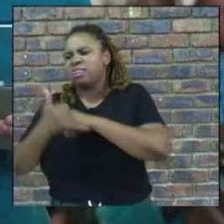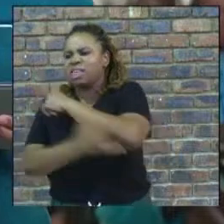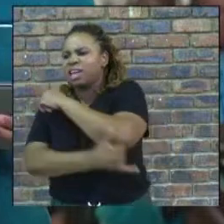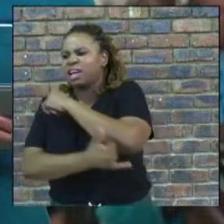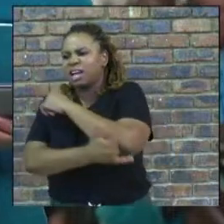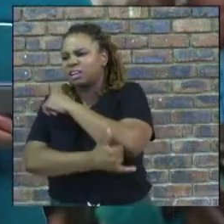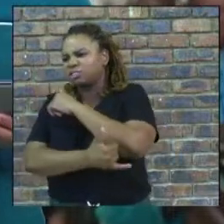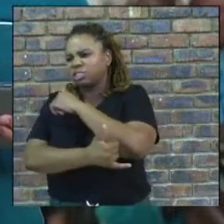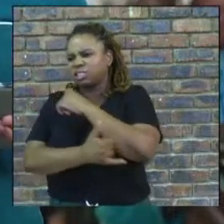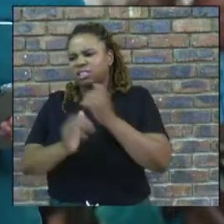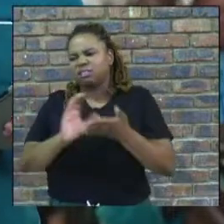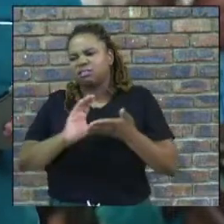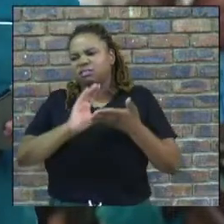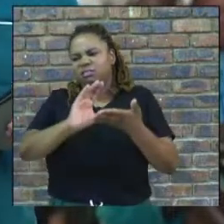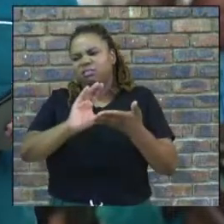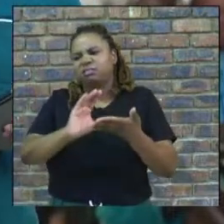neighboring